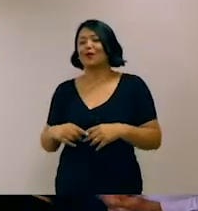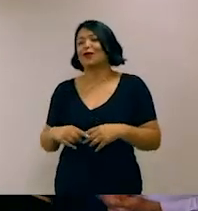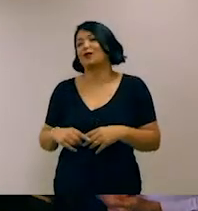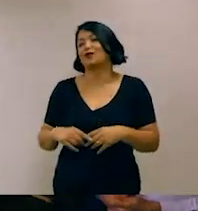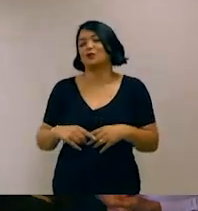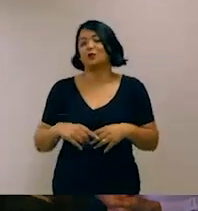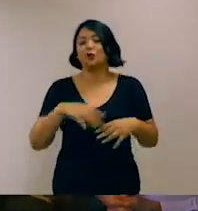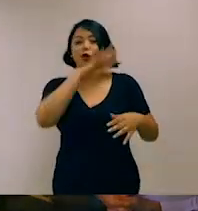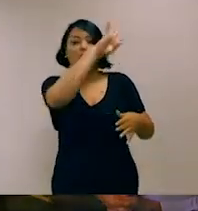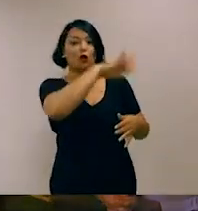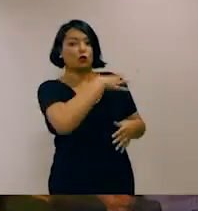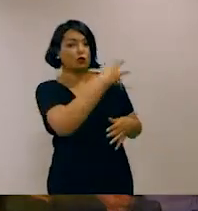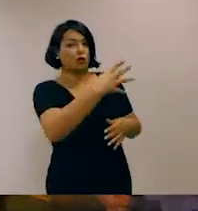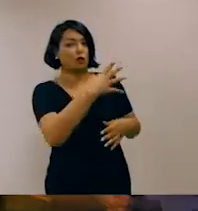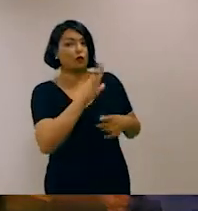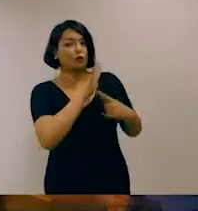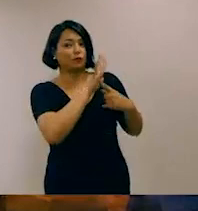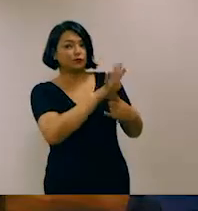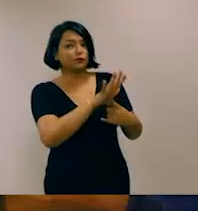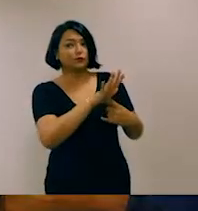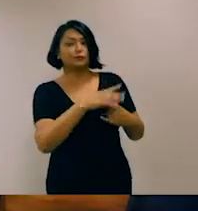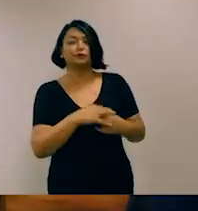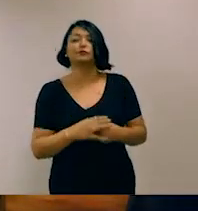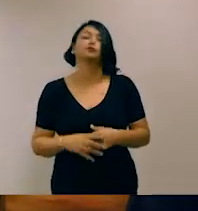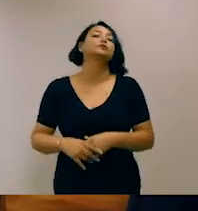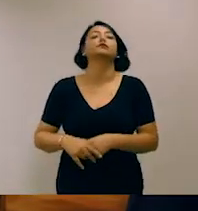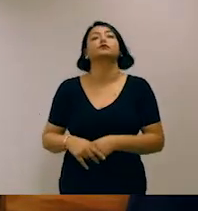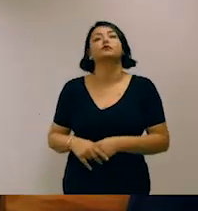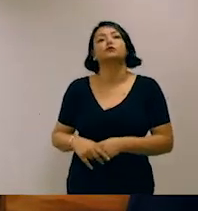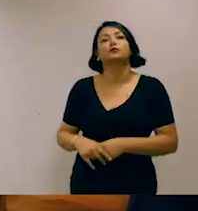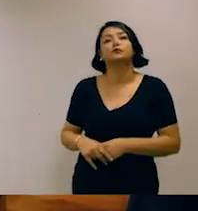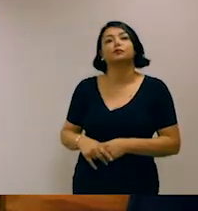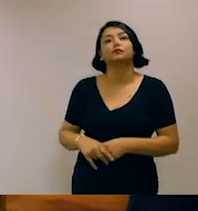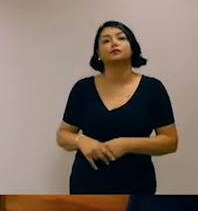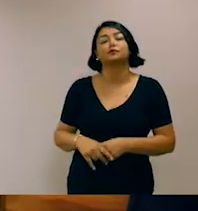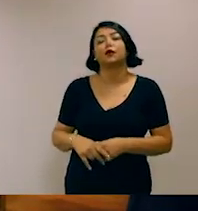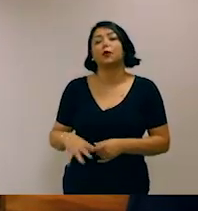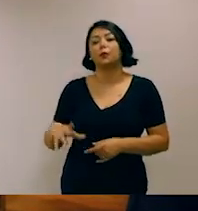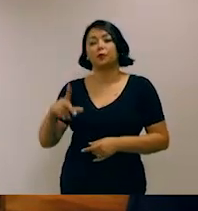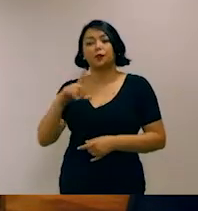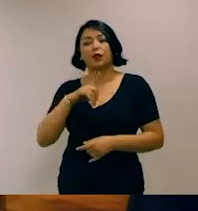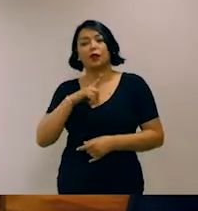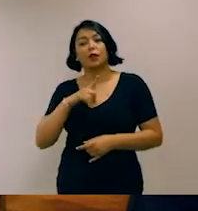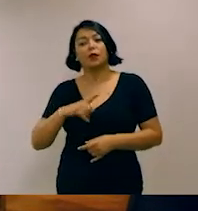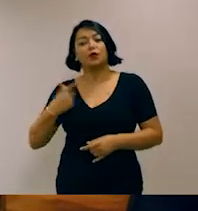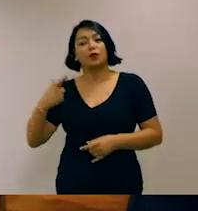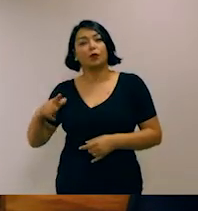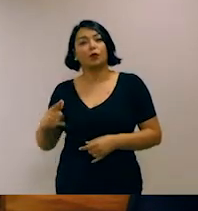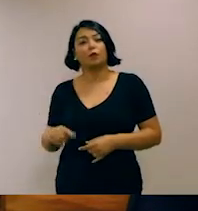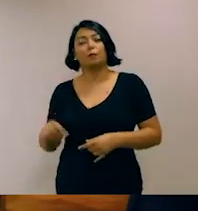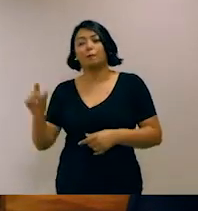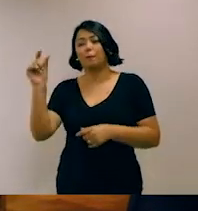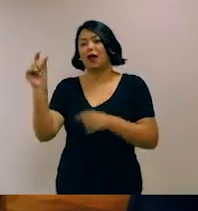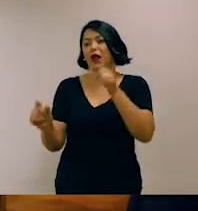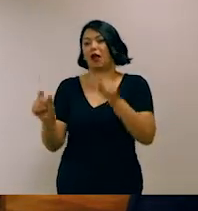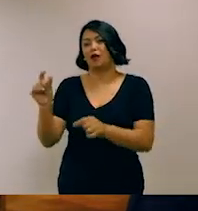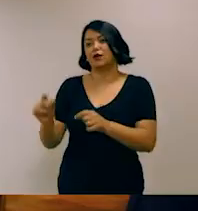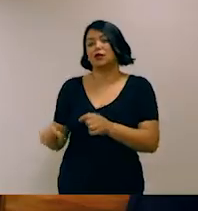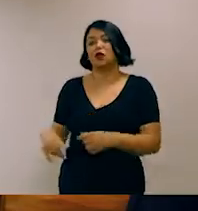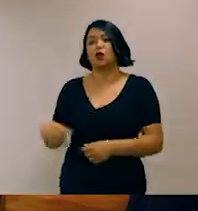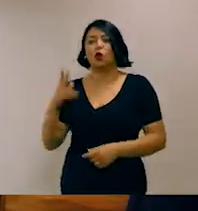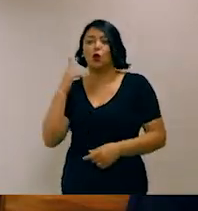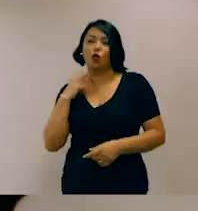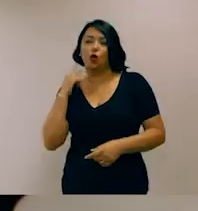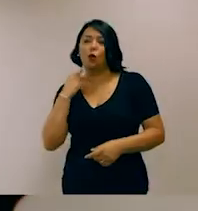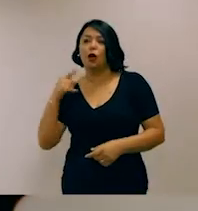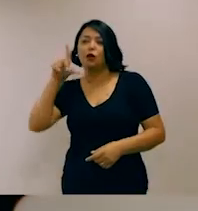An advantage that we have with the doc2vec is, since it is independent from